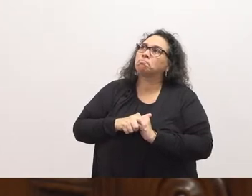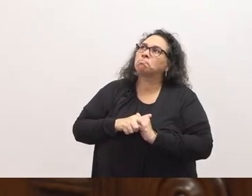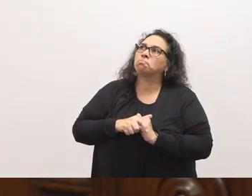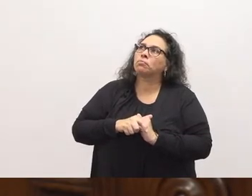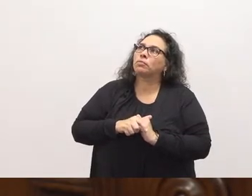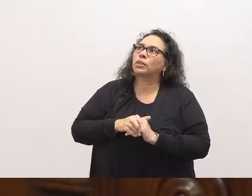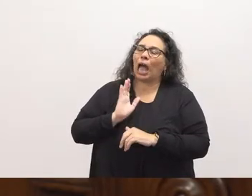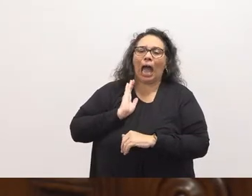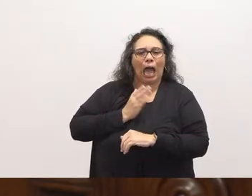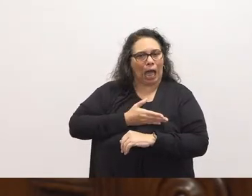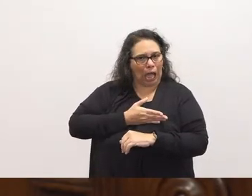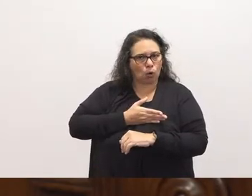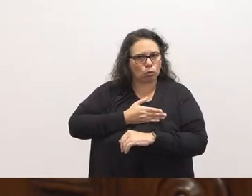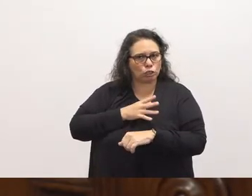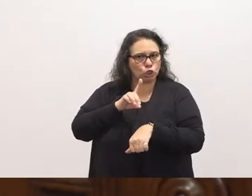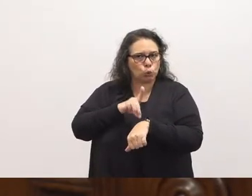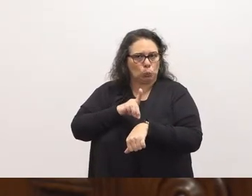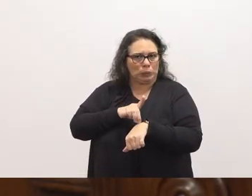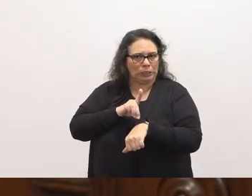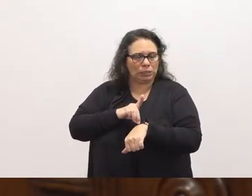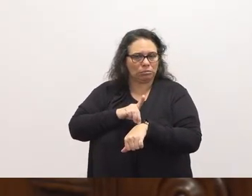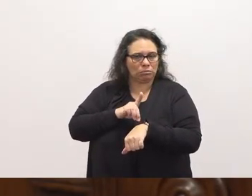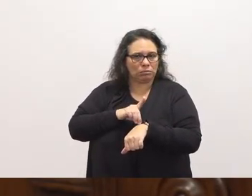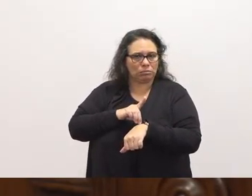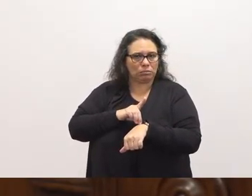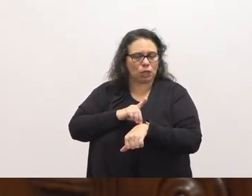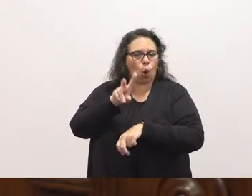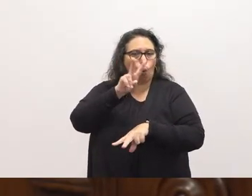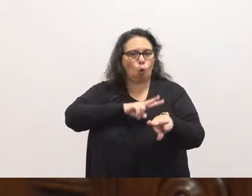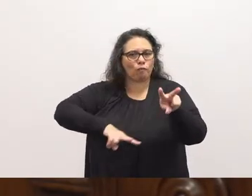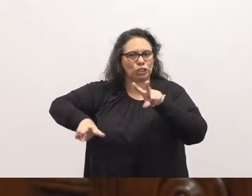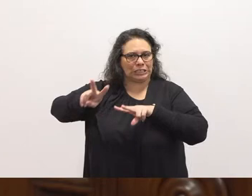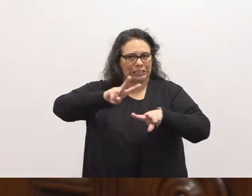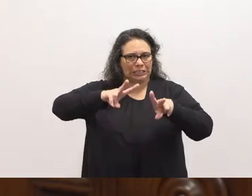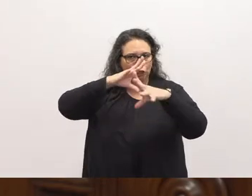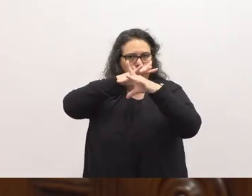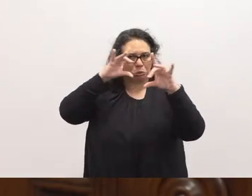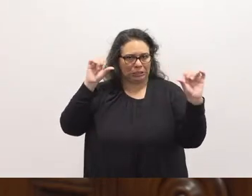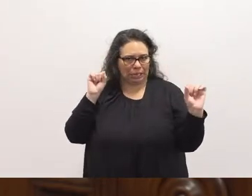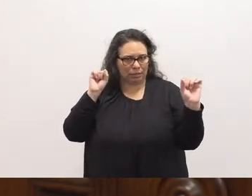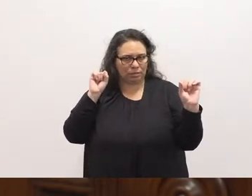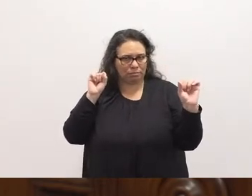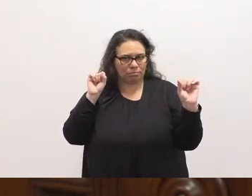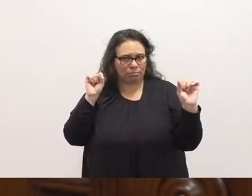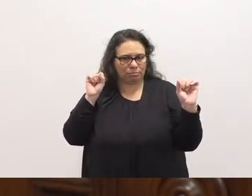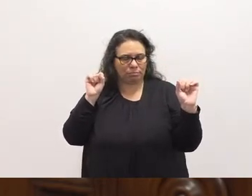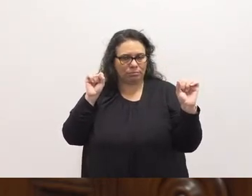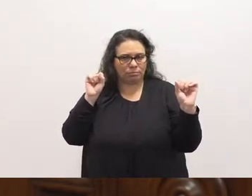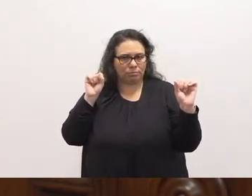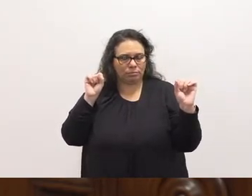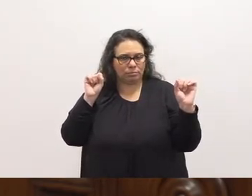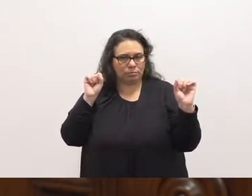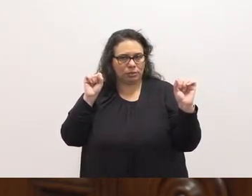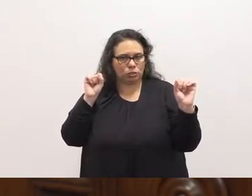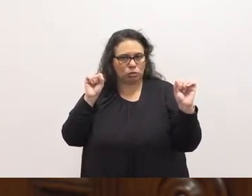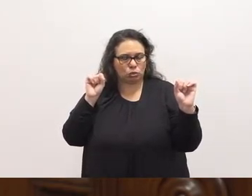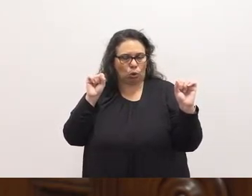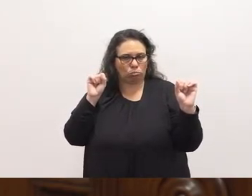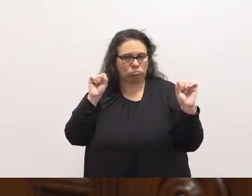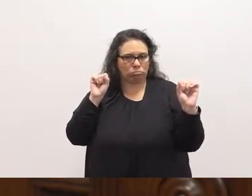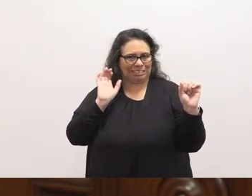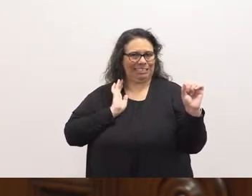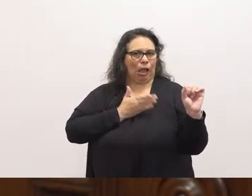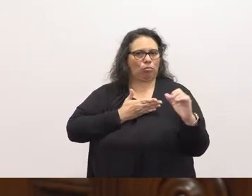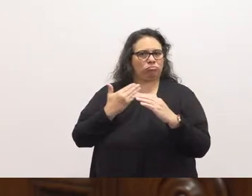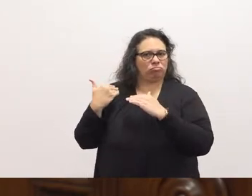our main job duties is to oversee the superintendent. And so it's incumbent upon